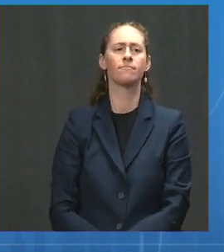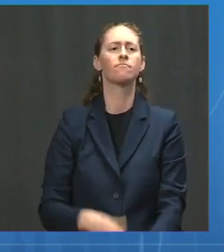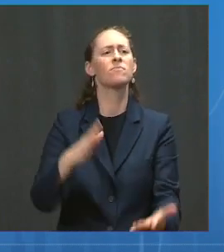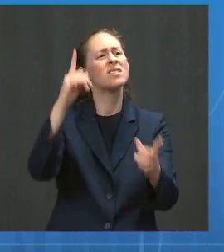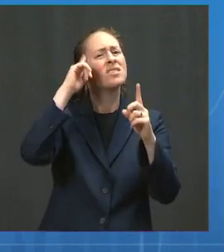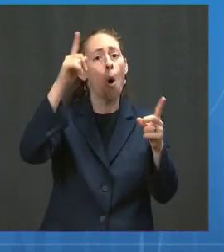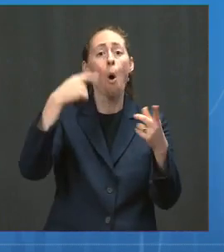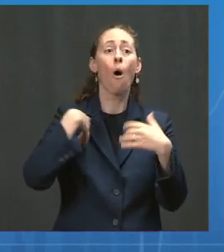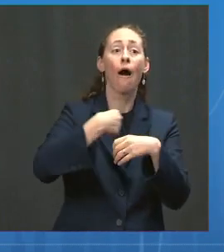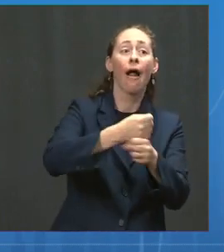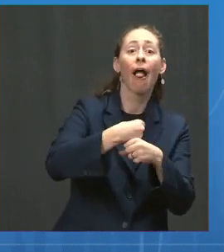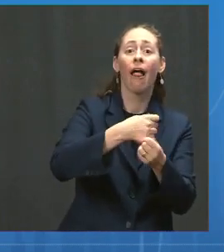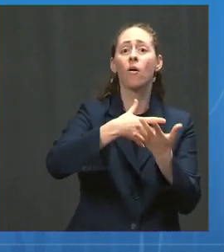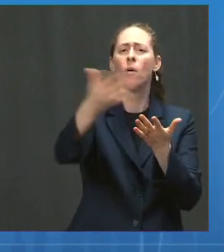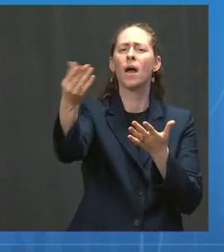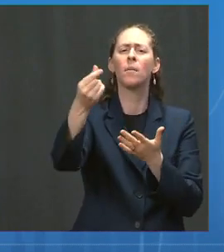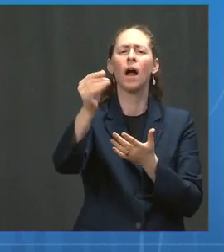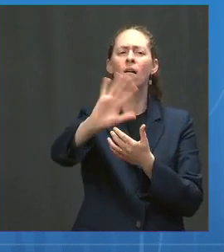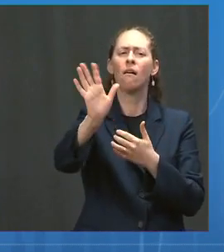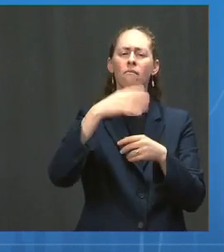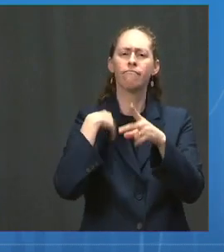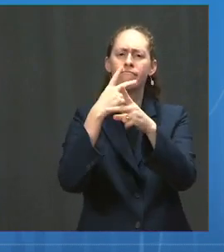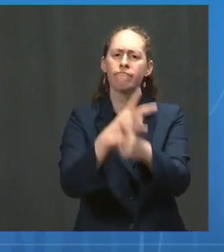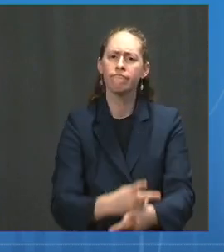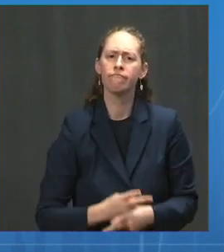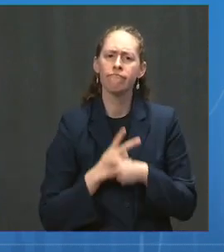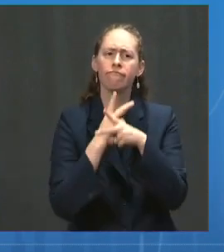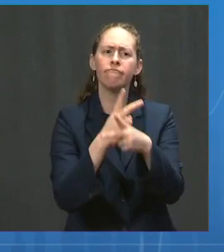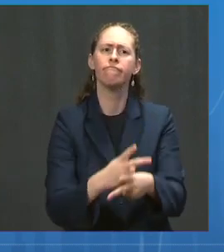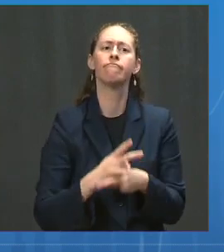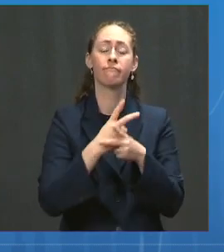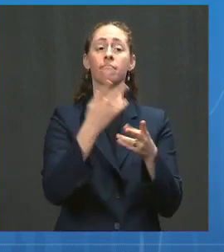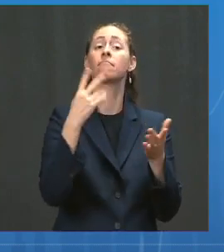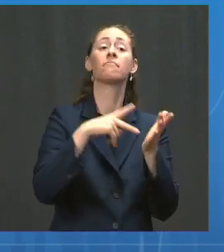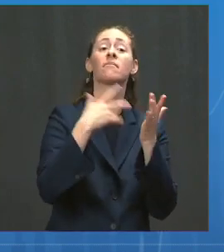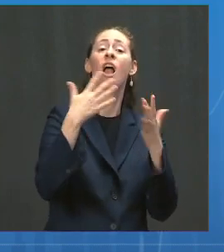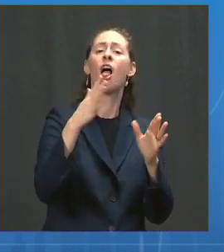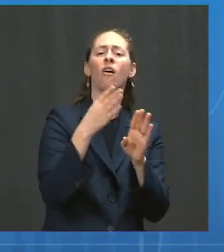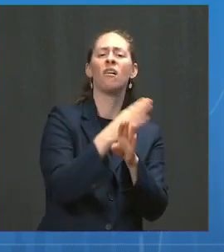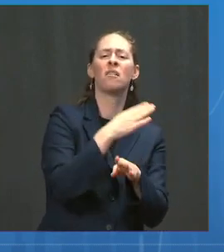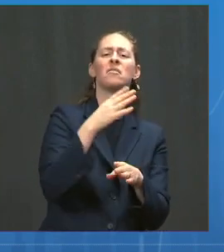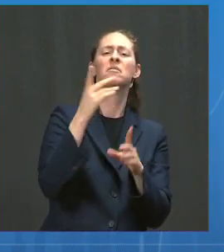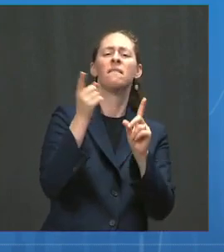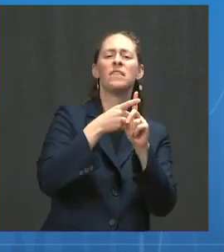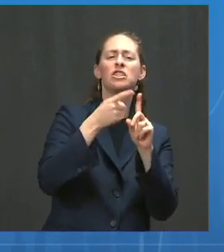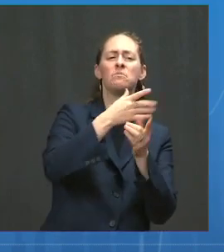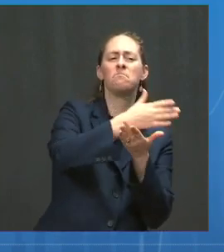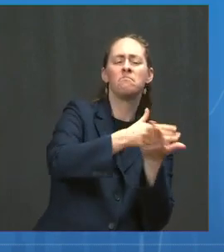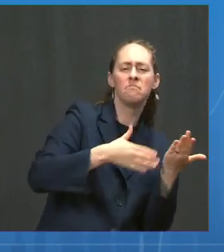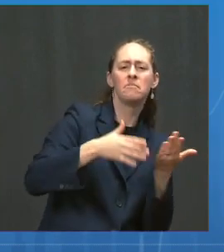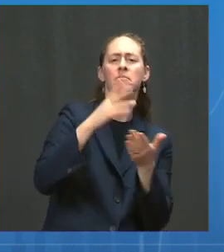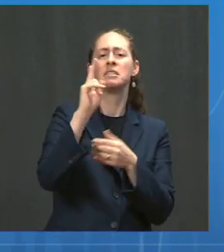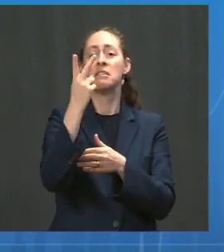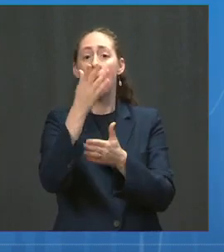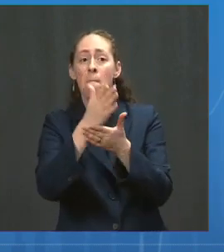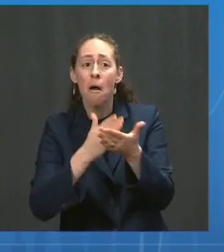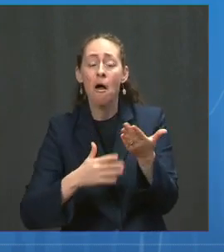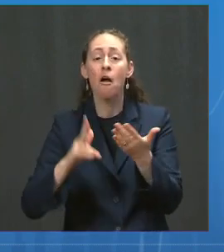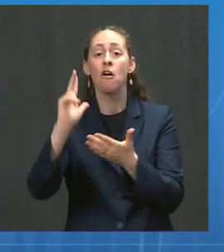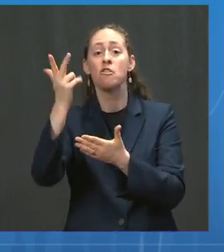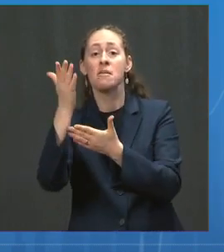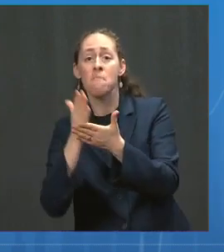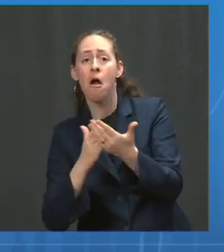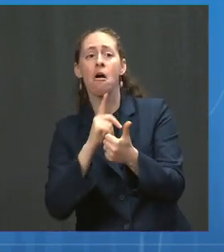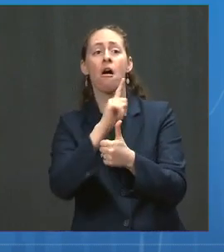you do something preclinical, phase 1, phase 2, phase 3, and then you start manufacturing the